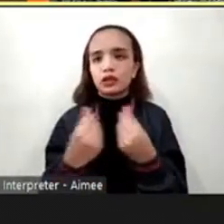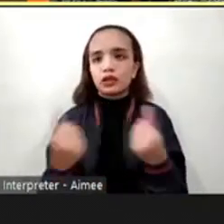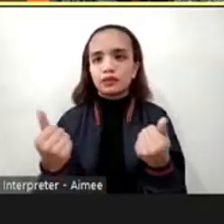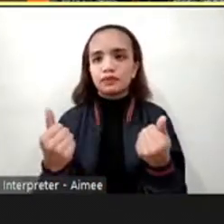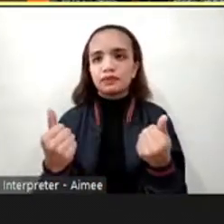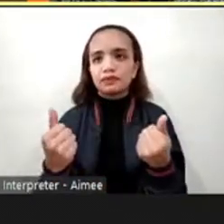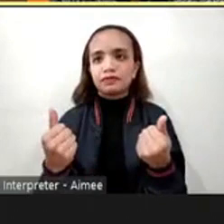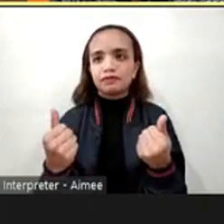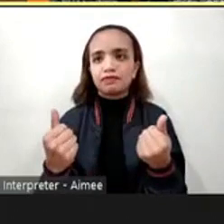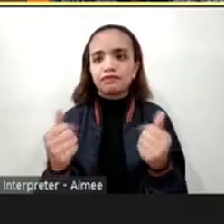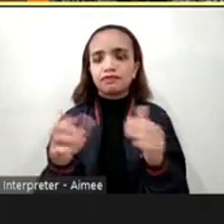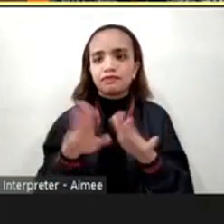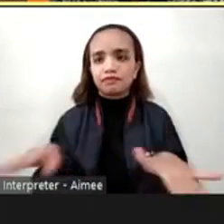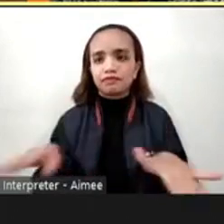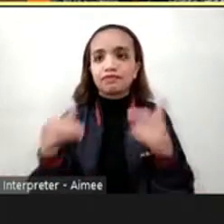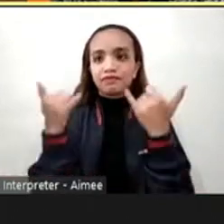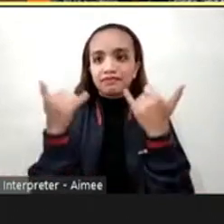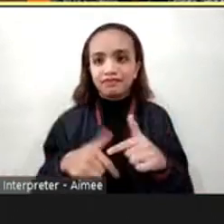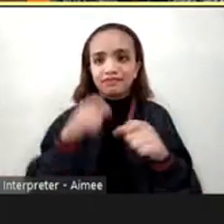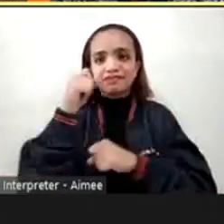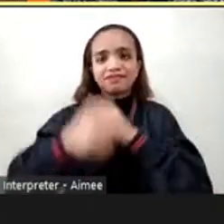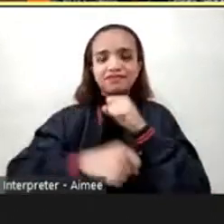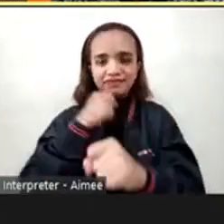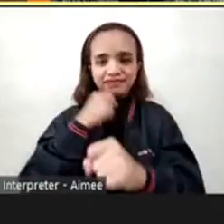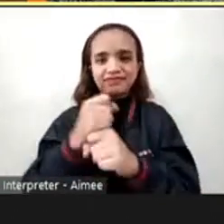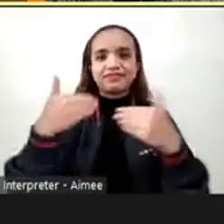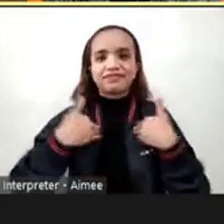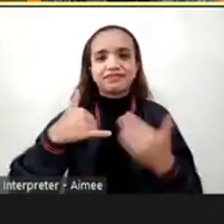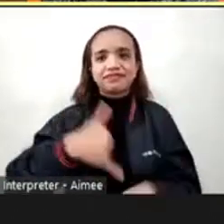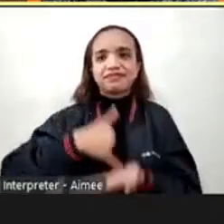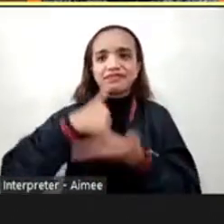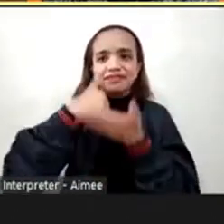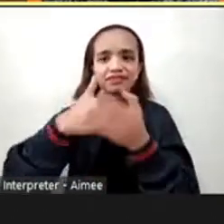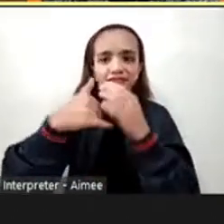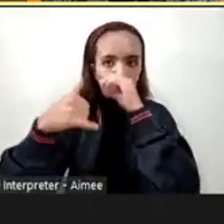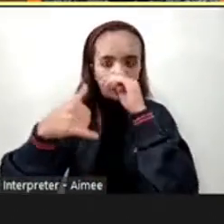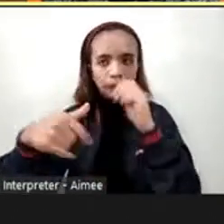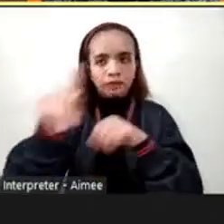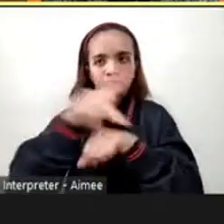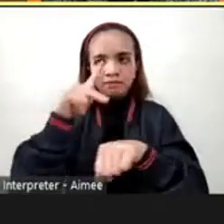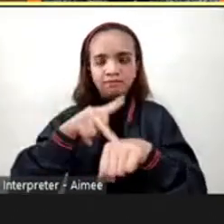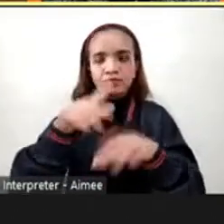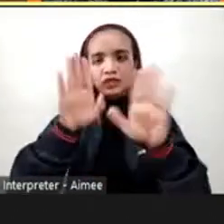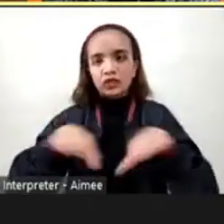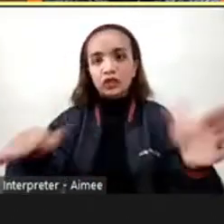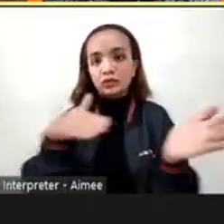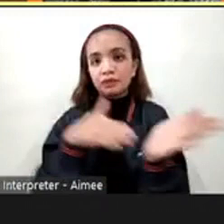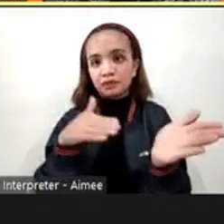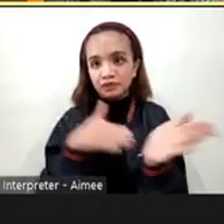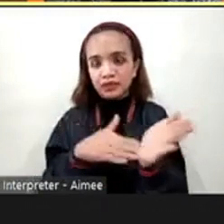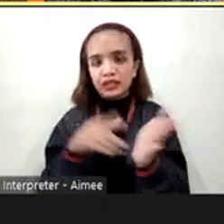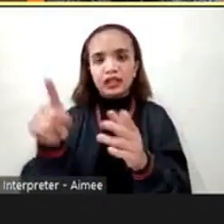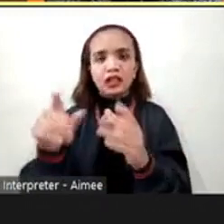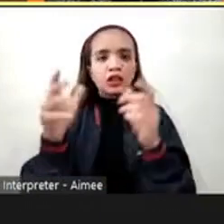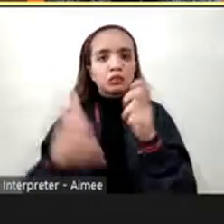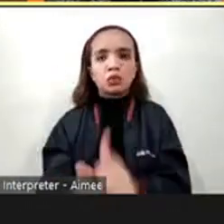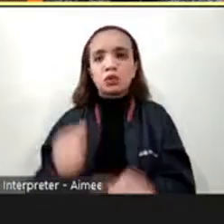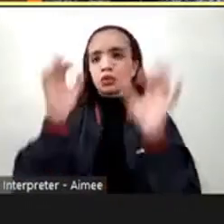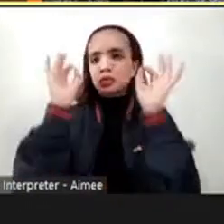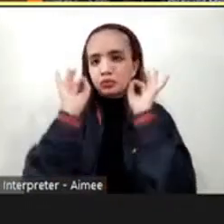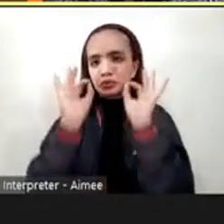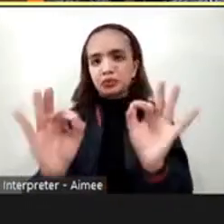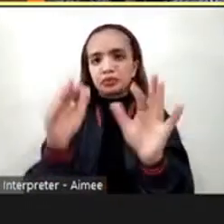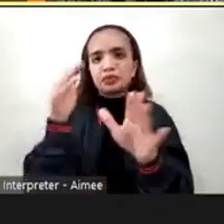Maltreatment. This year, she was awarded by the Philippine Pediatric Society as the most outstanding